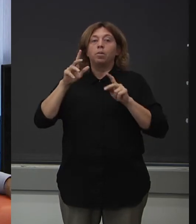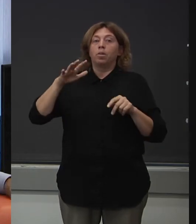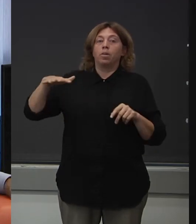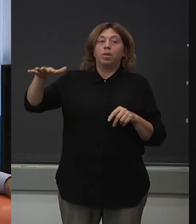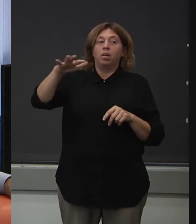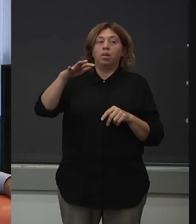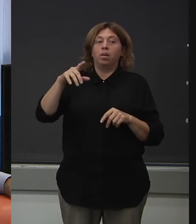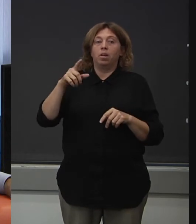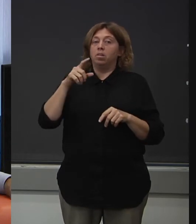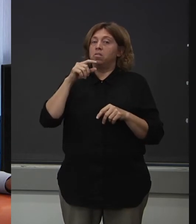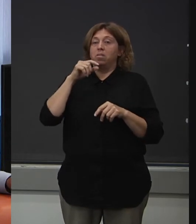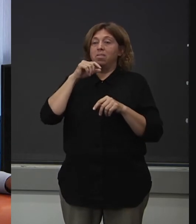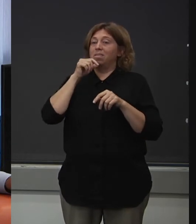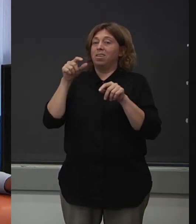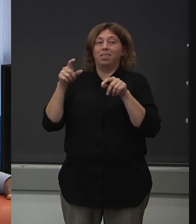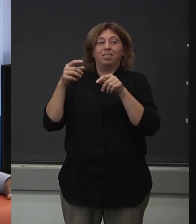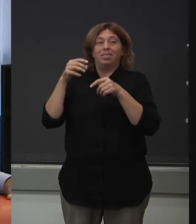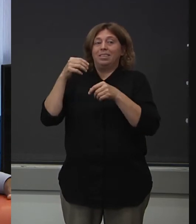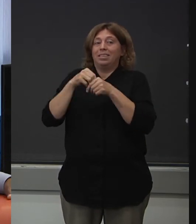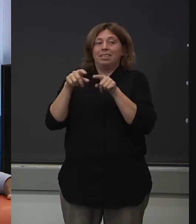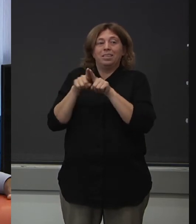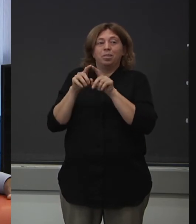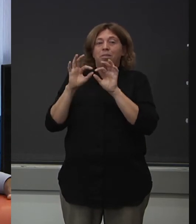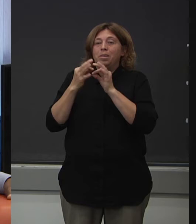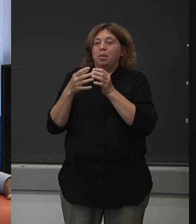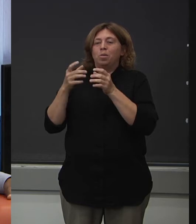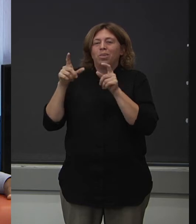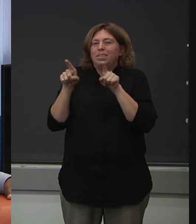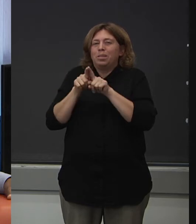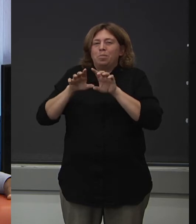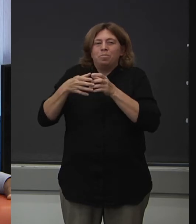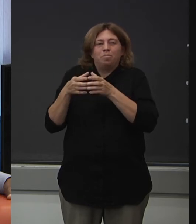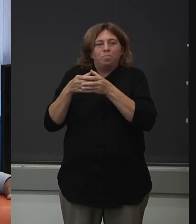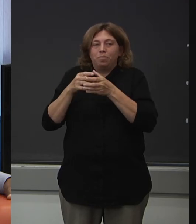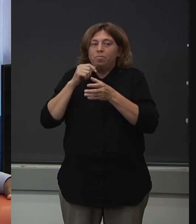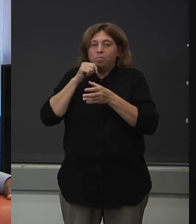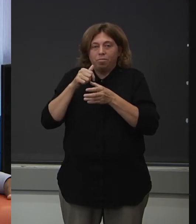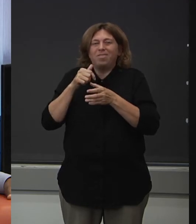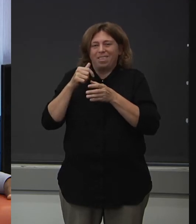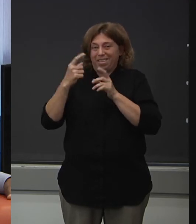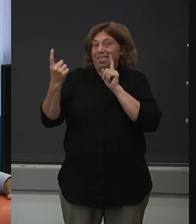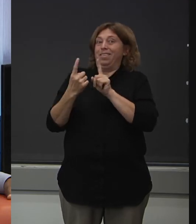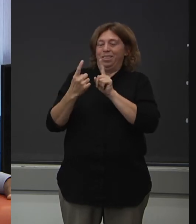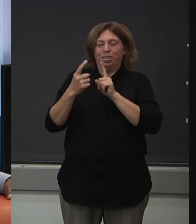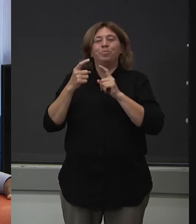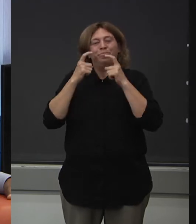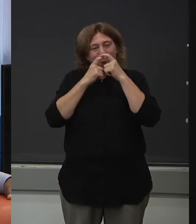cohort, wearing face coverings or face masks, face shields